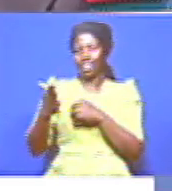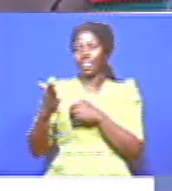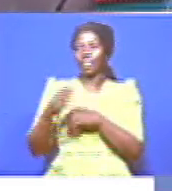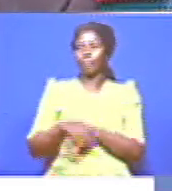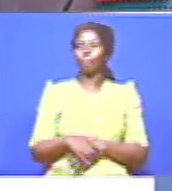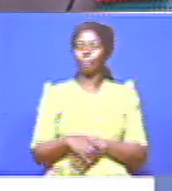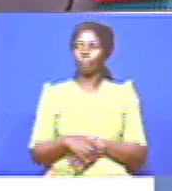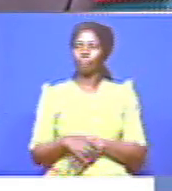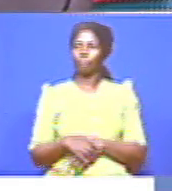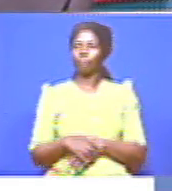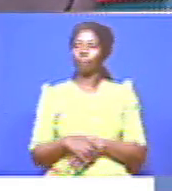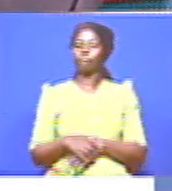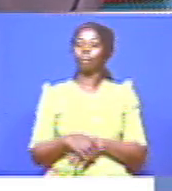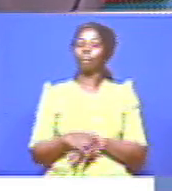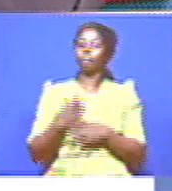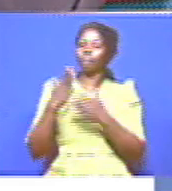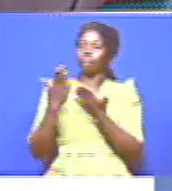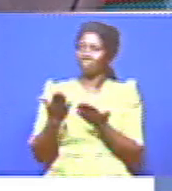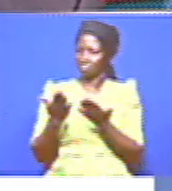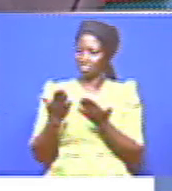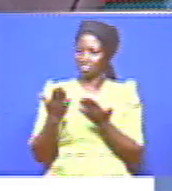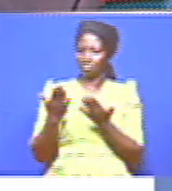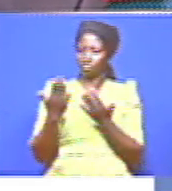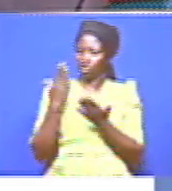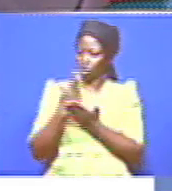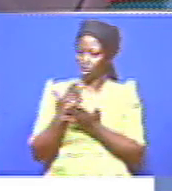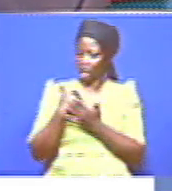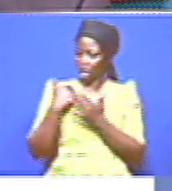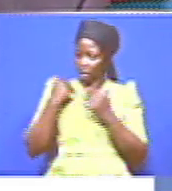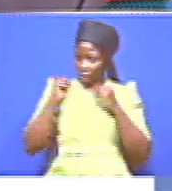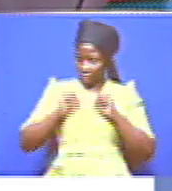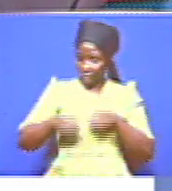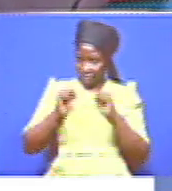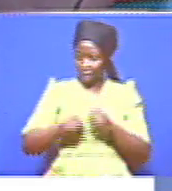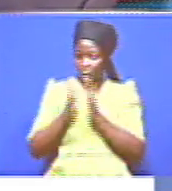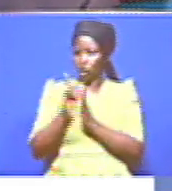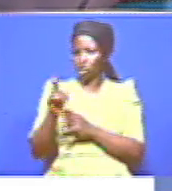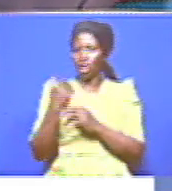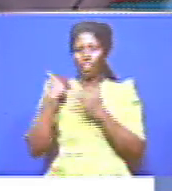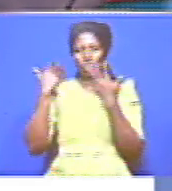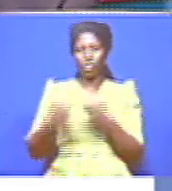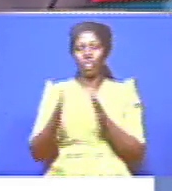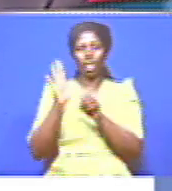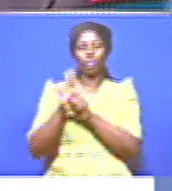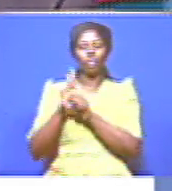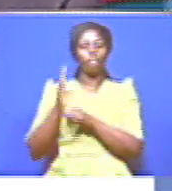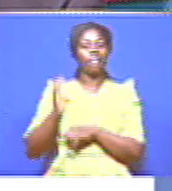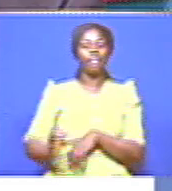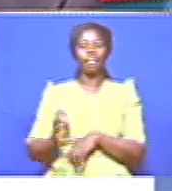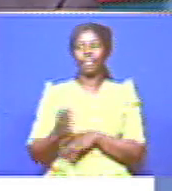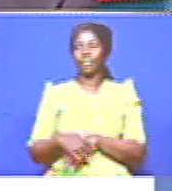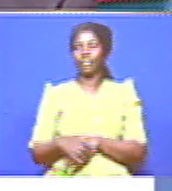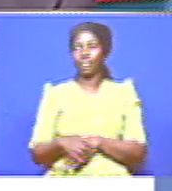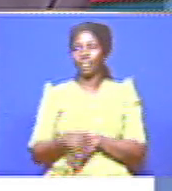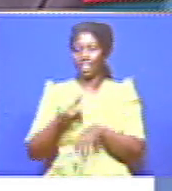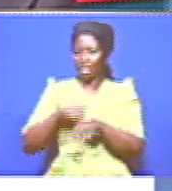point is, how do we really, I agree with you, we have lost a lot of values, particularly on ethical issues. Mm. During my when I'm growing